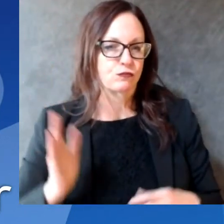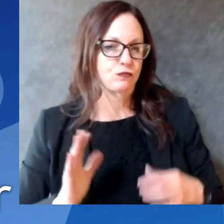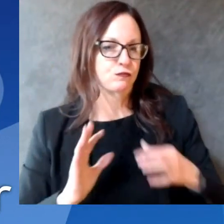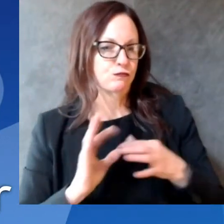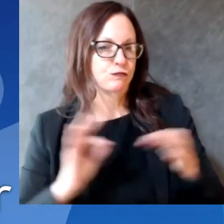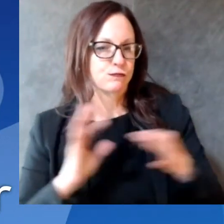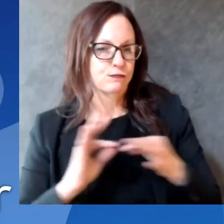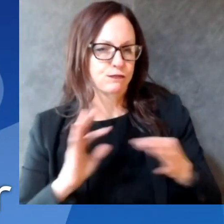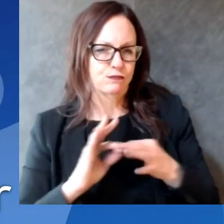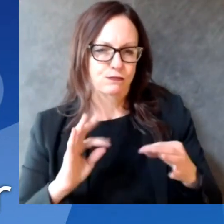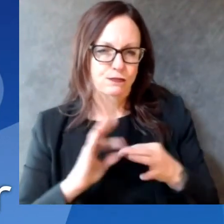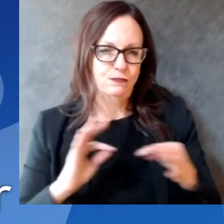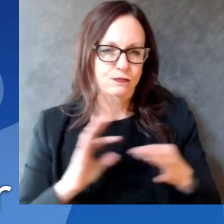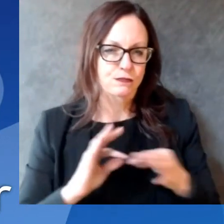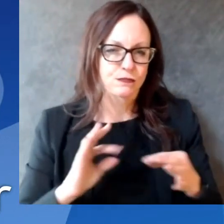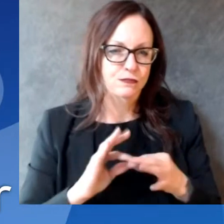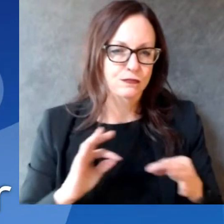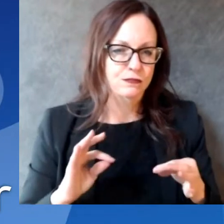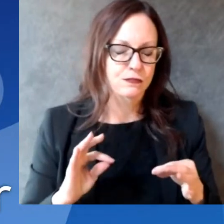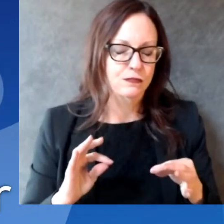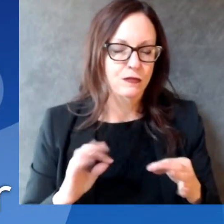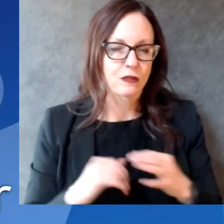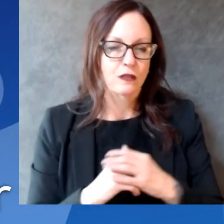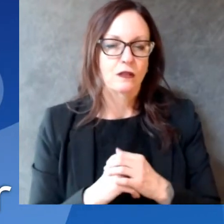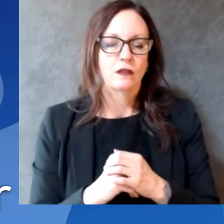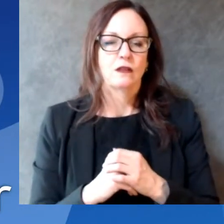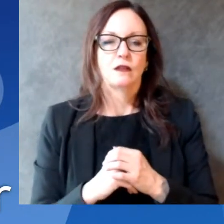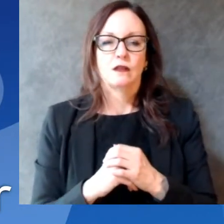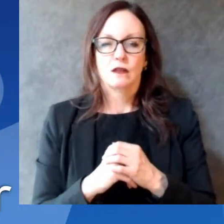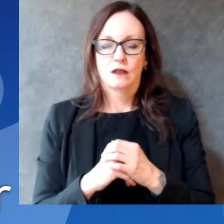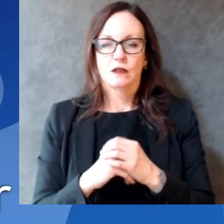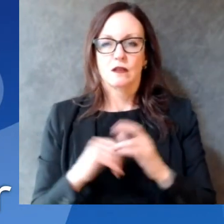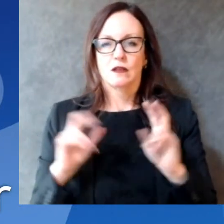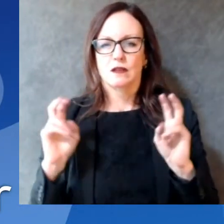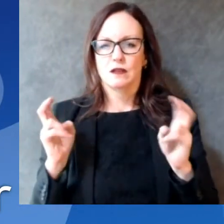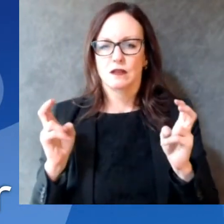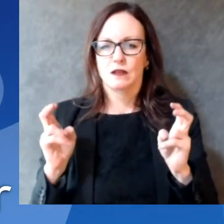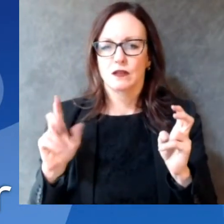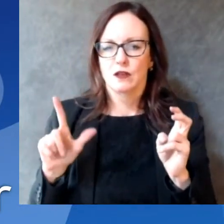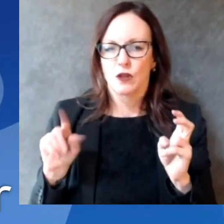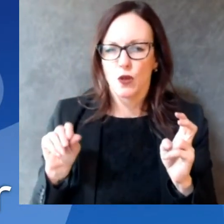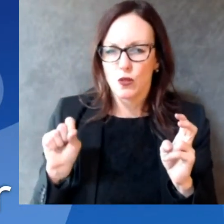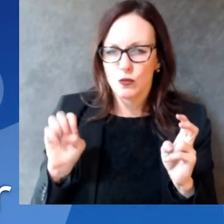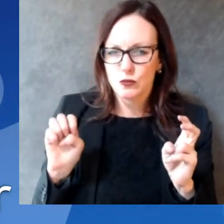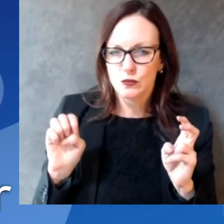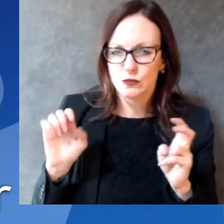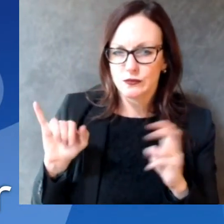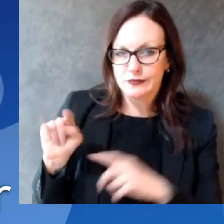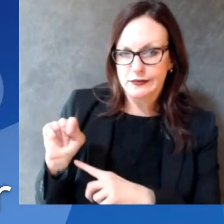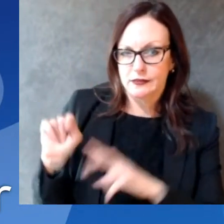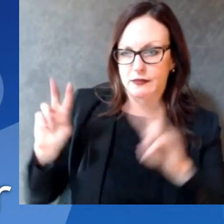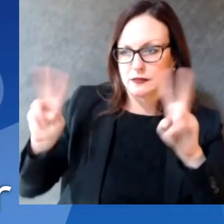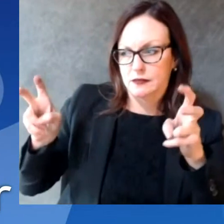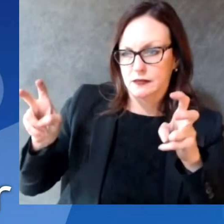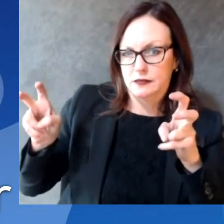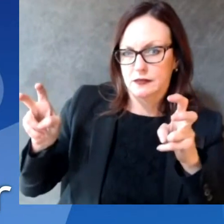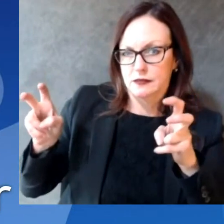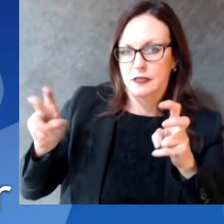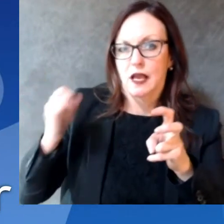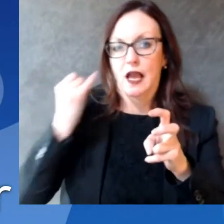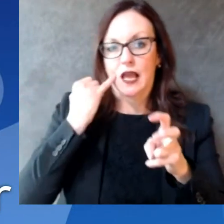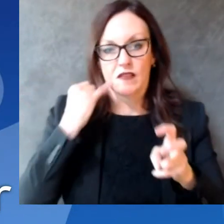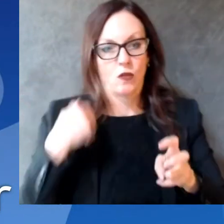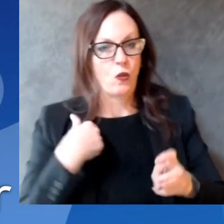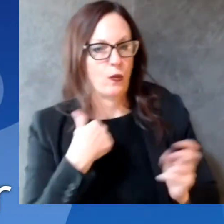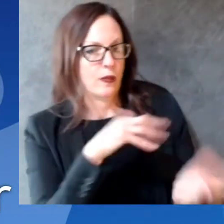of losing any COVID shots if we're not using them. I mean, how is this new approach impacting